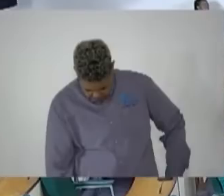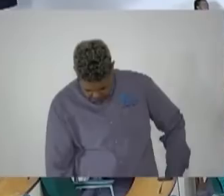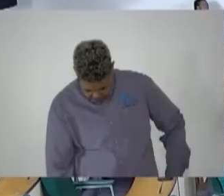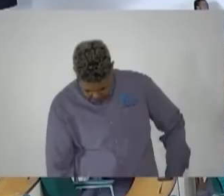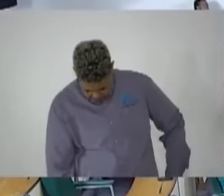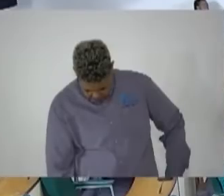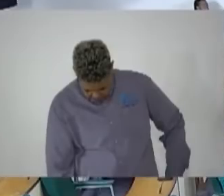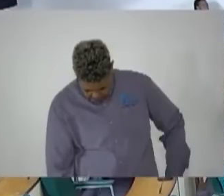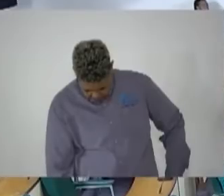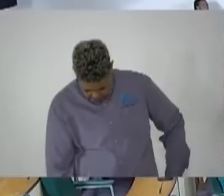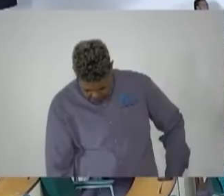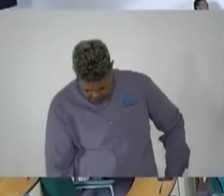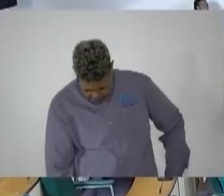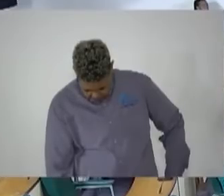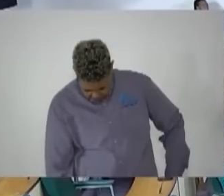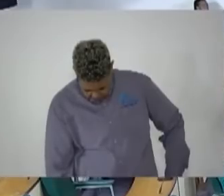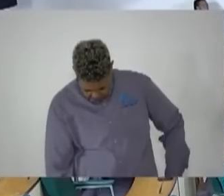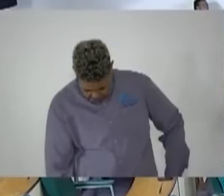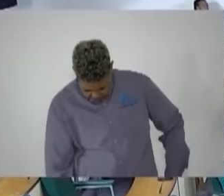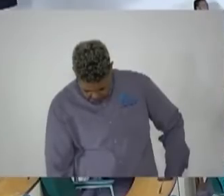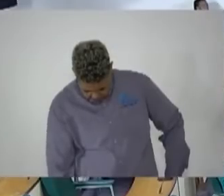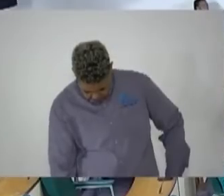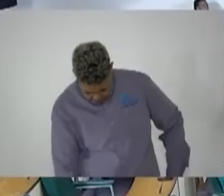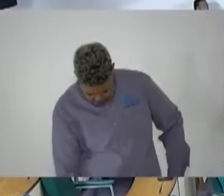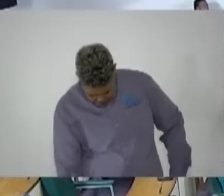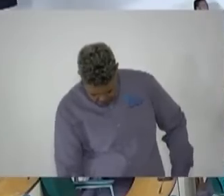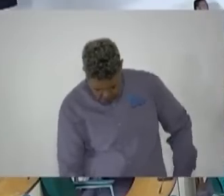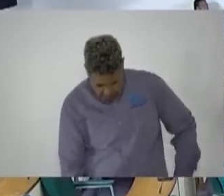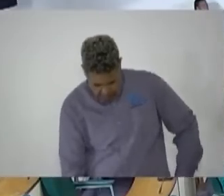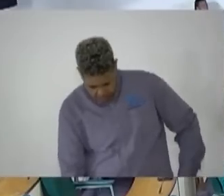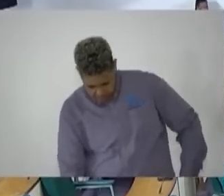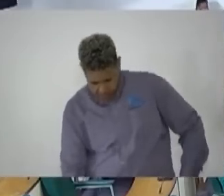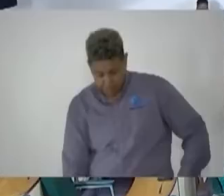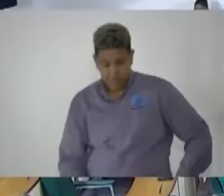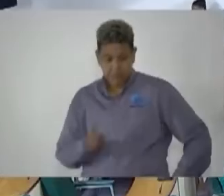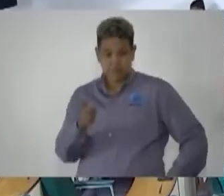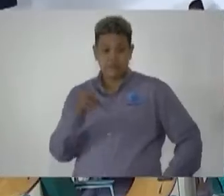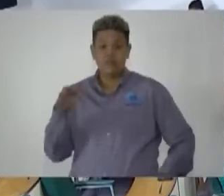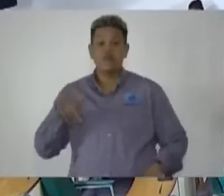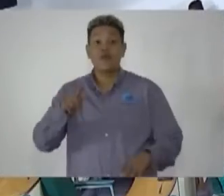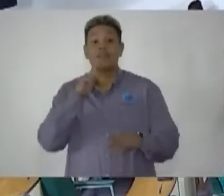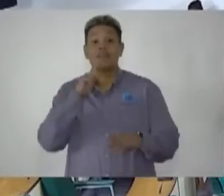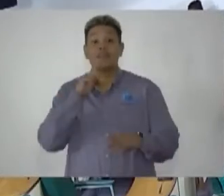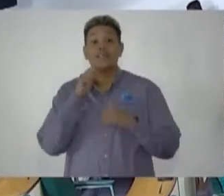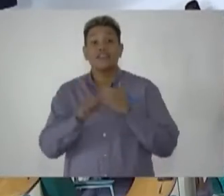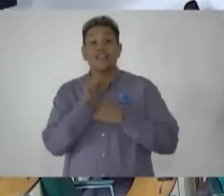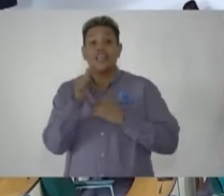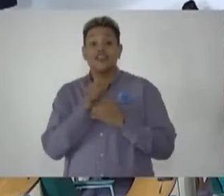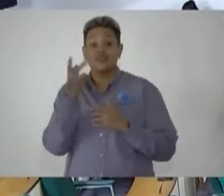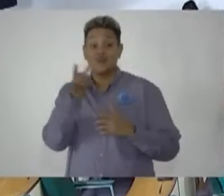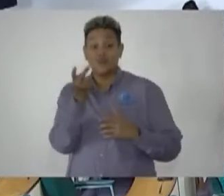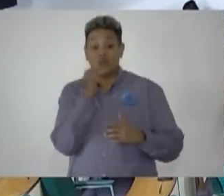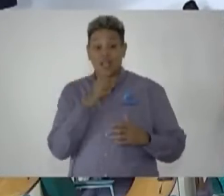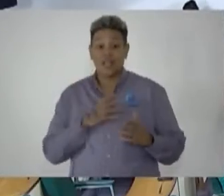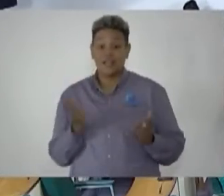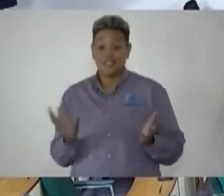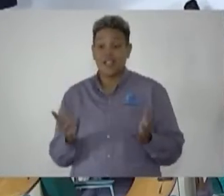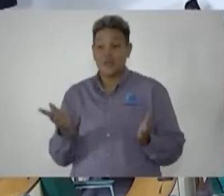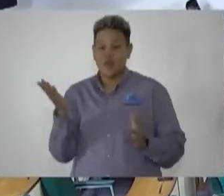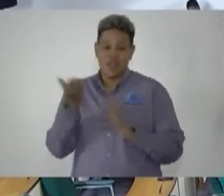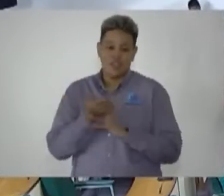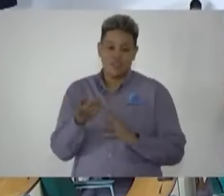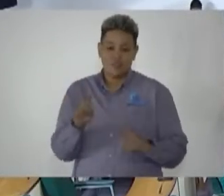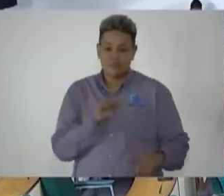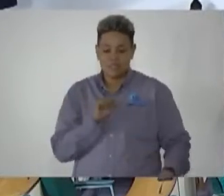Senator Bunting, you're walking into dangerous territory. The two ladies are talking and you want to interrupt them. Yes, Senator